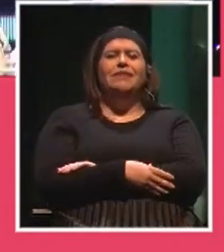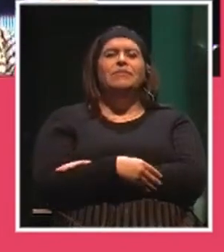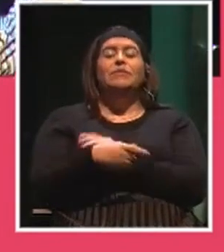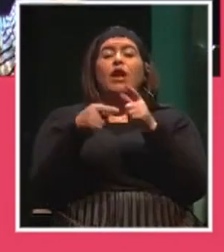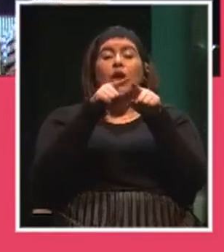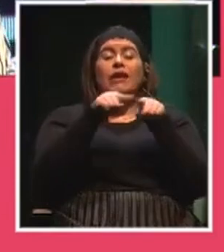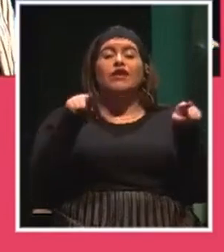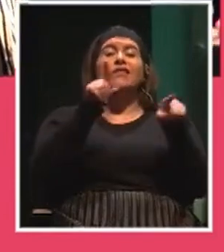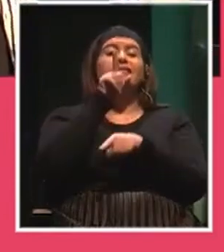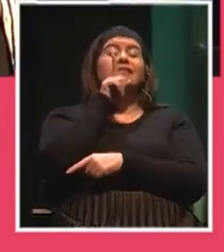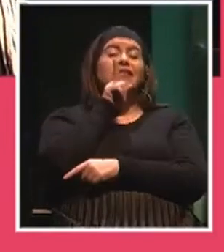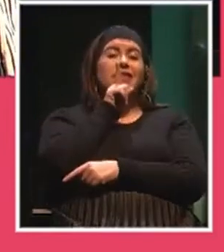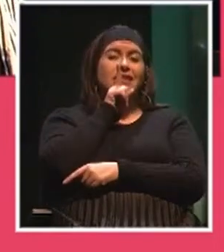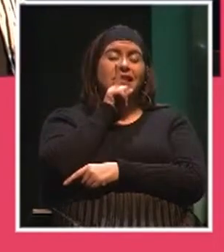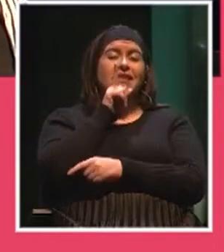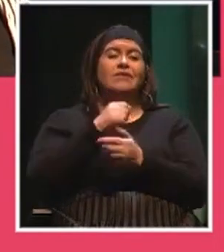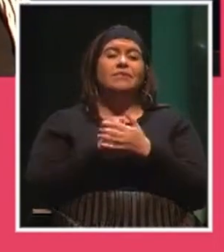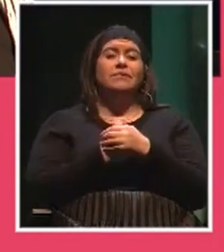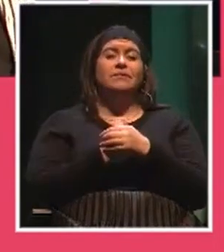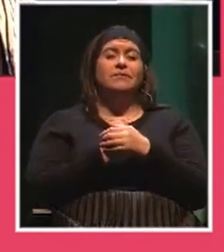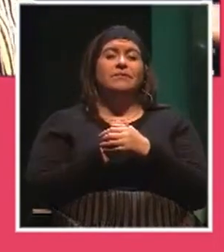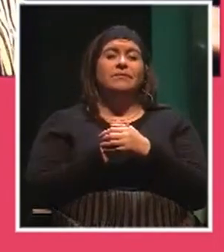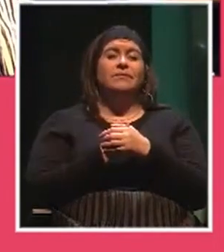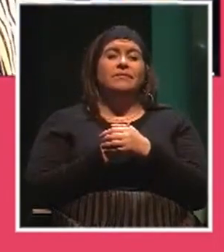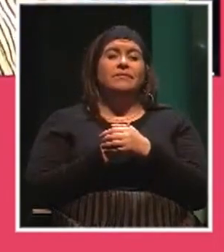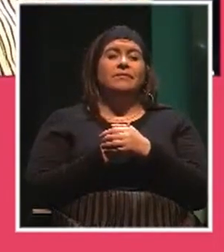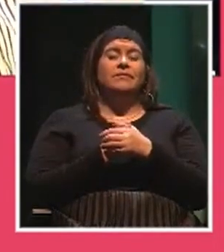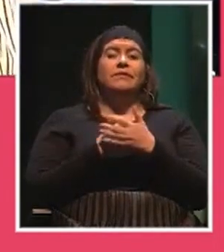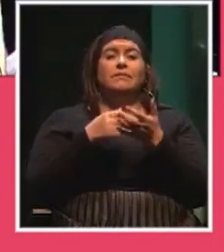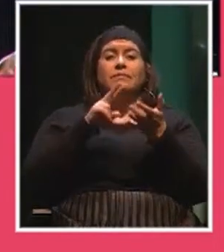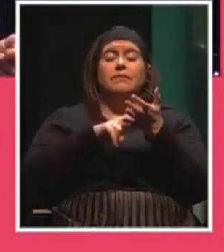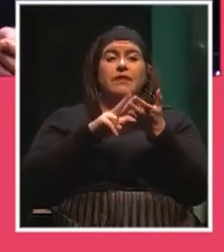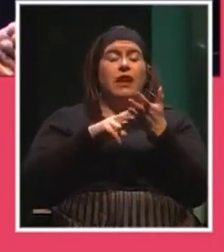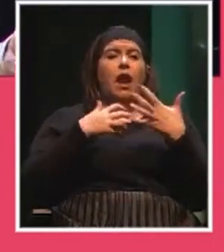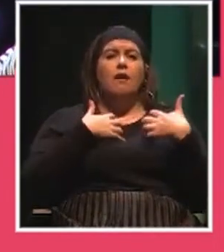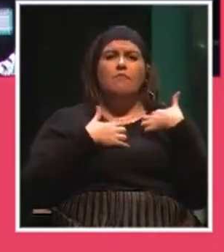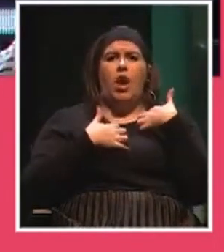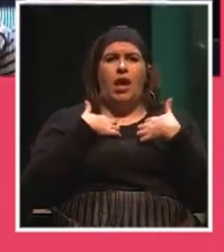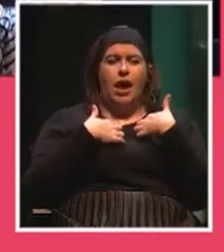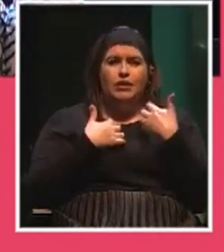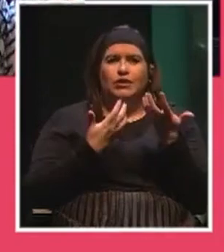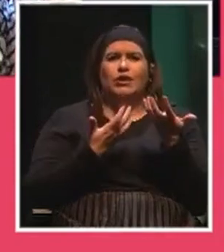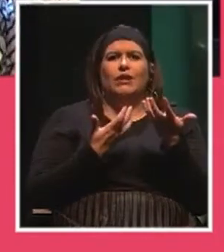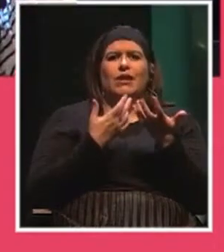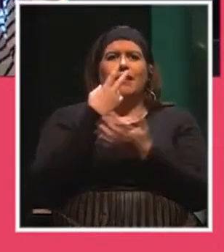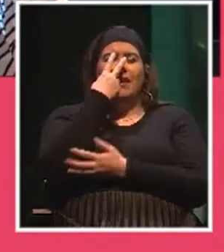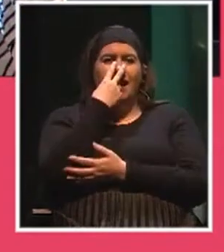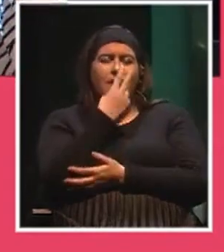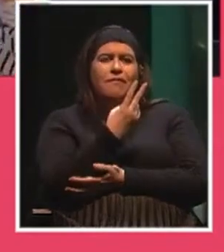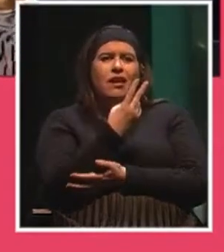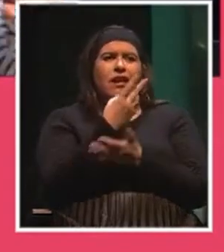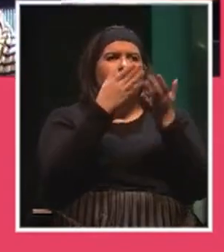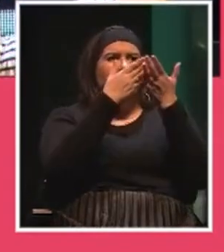didn't know that. And they're going to be upset when they find out, if they find out before they see the show on Sunday night. So basically,